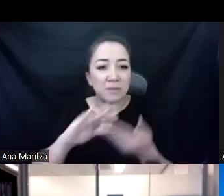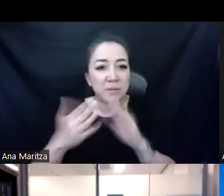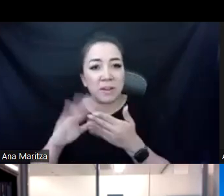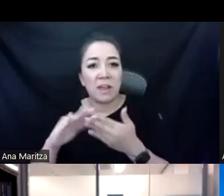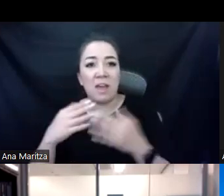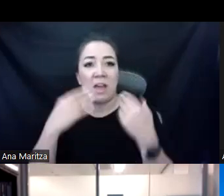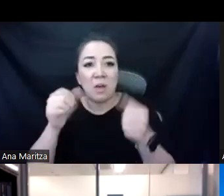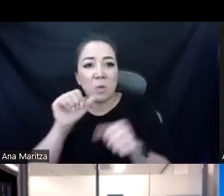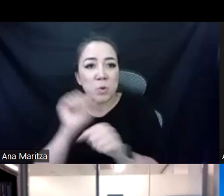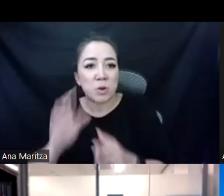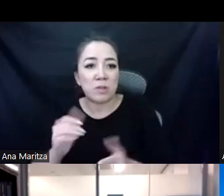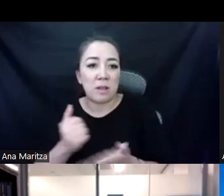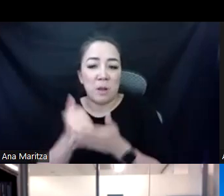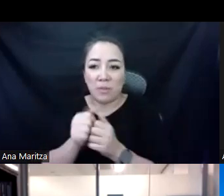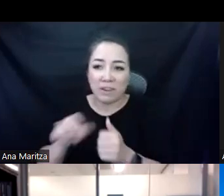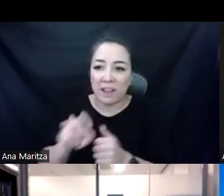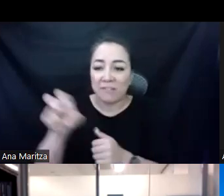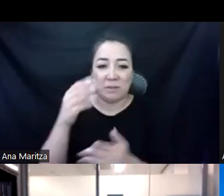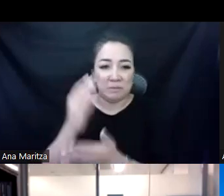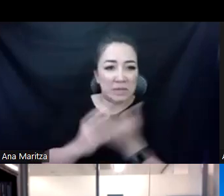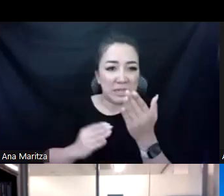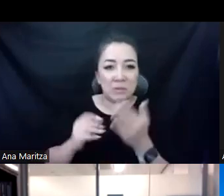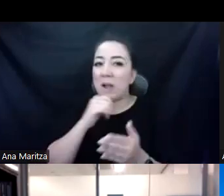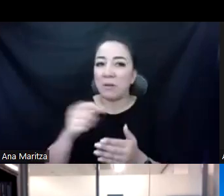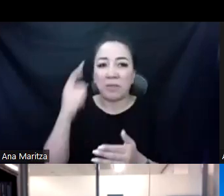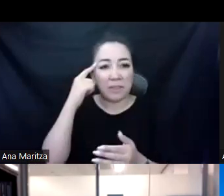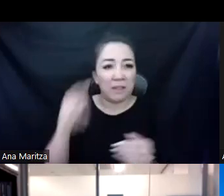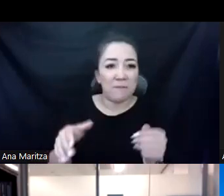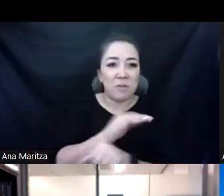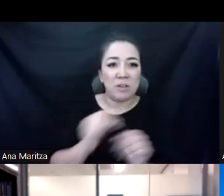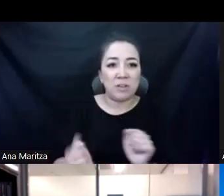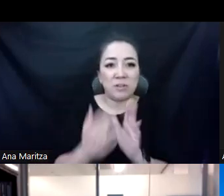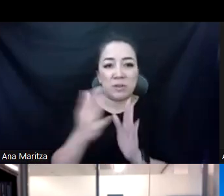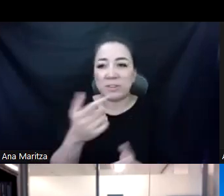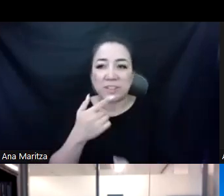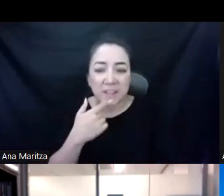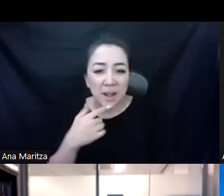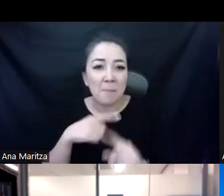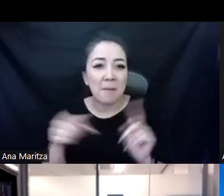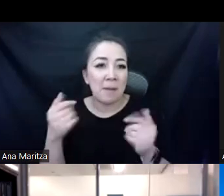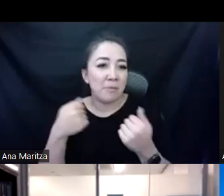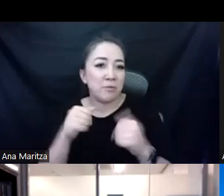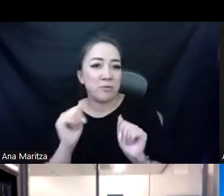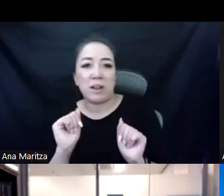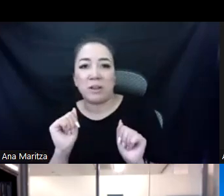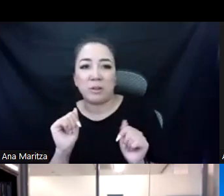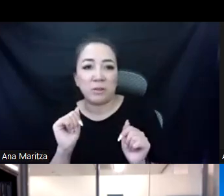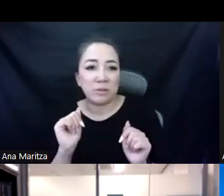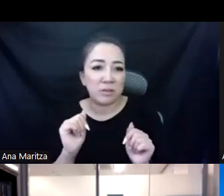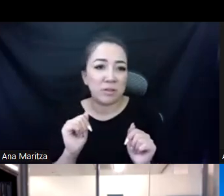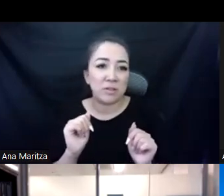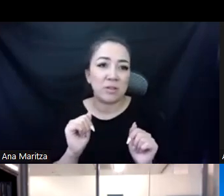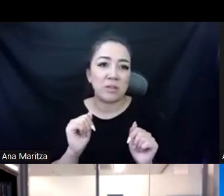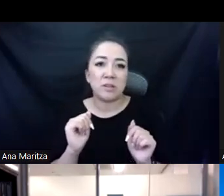workers to help with that navigation piece. So I don't think that fully addresses what you're saying, but I'm trying to give voice to